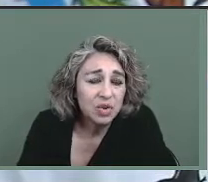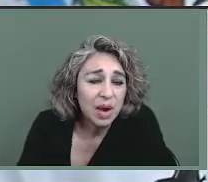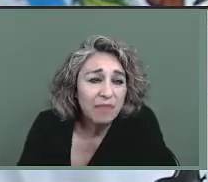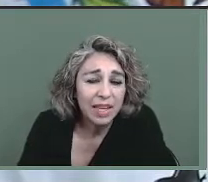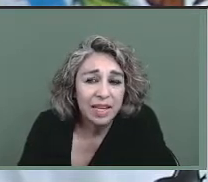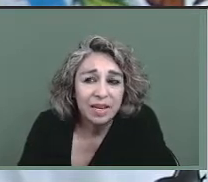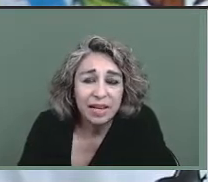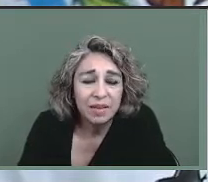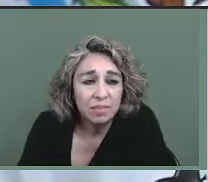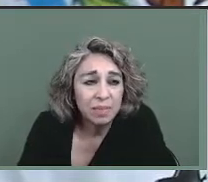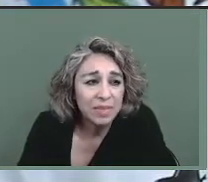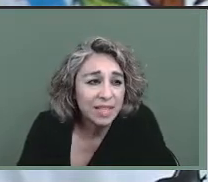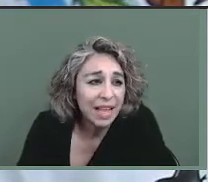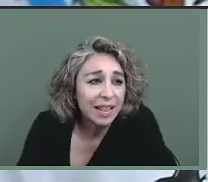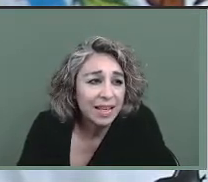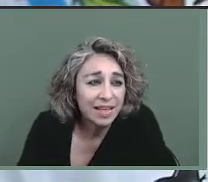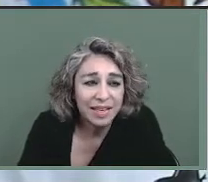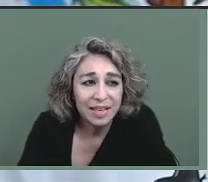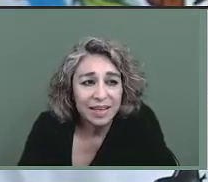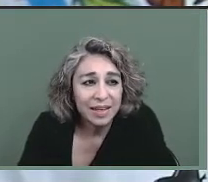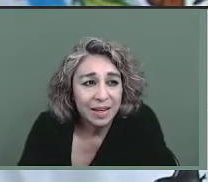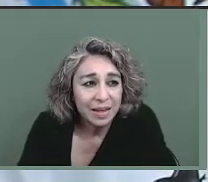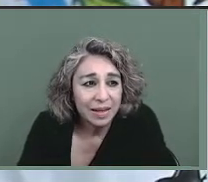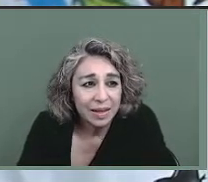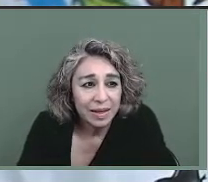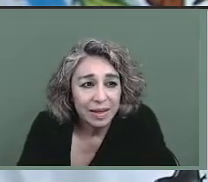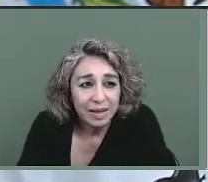to traffic it and sell it.